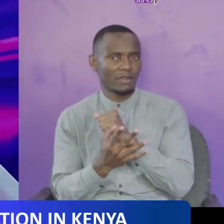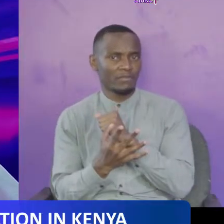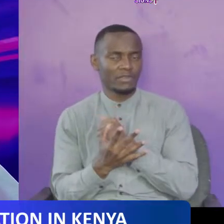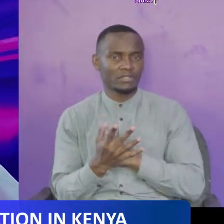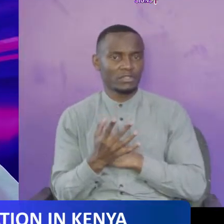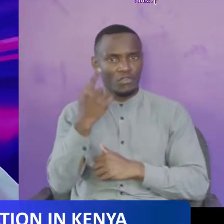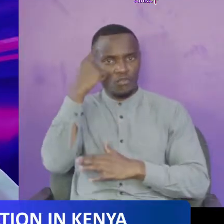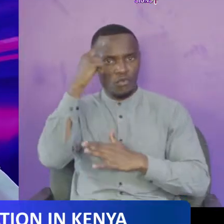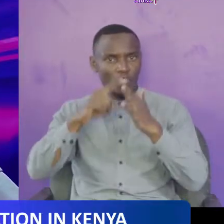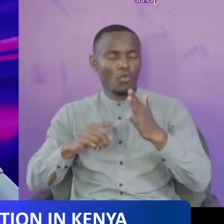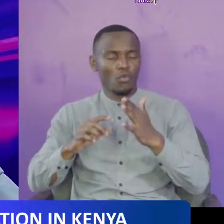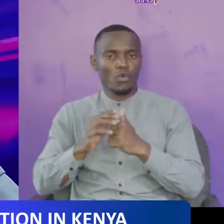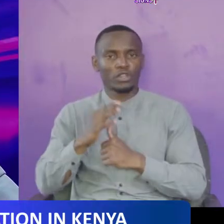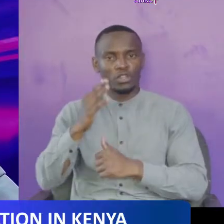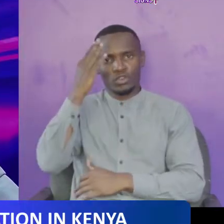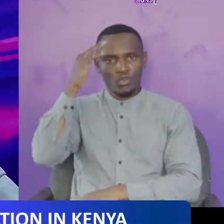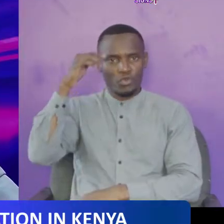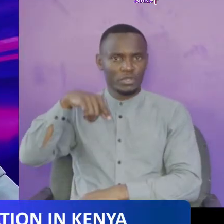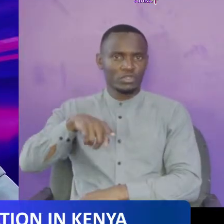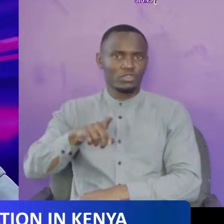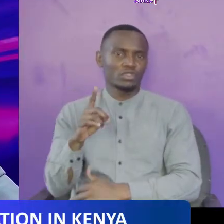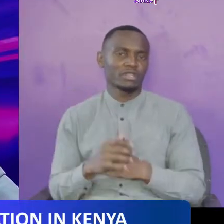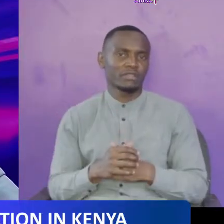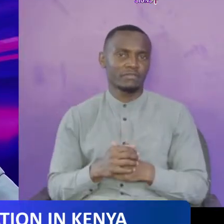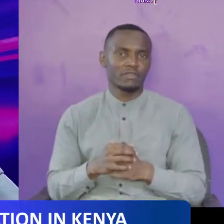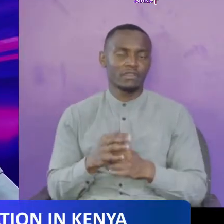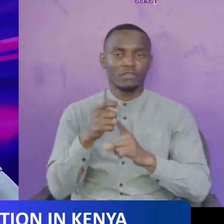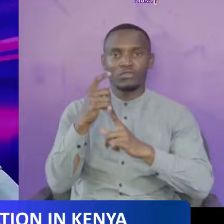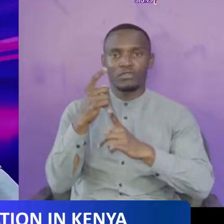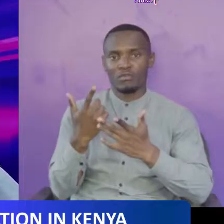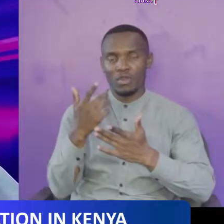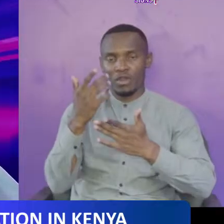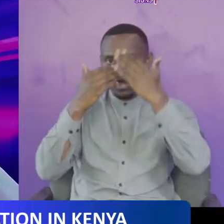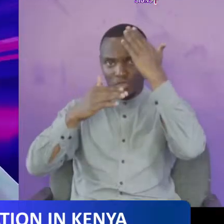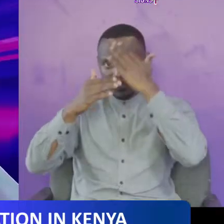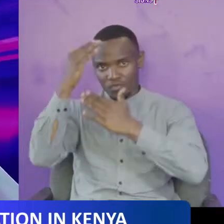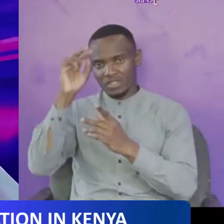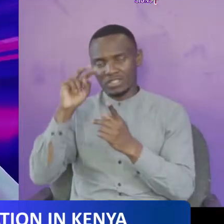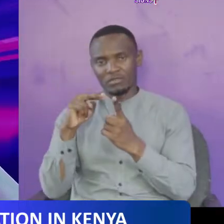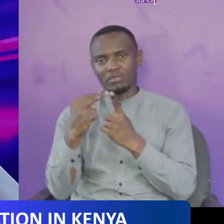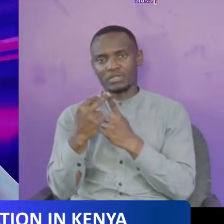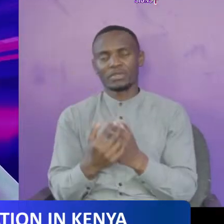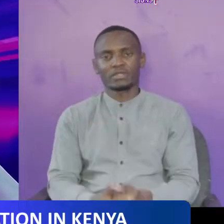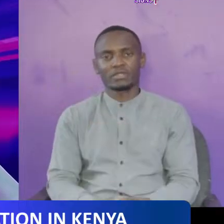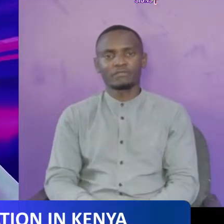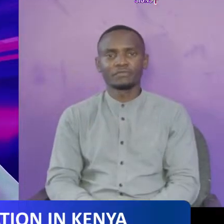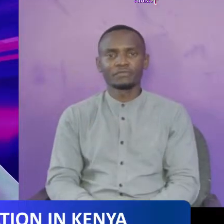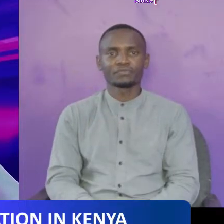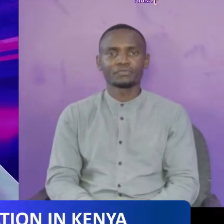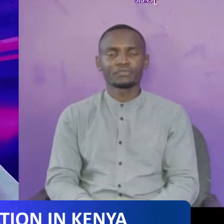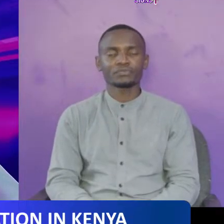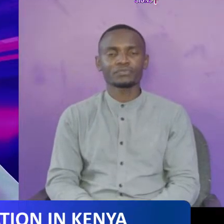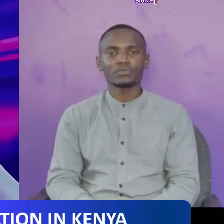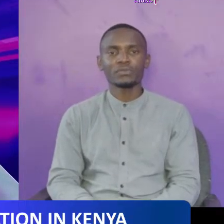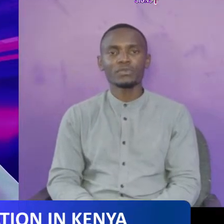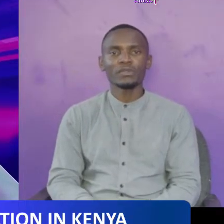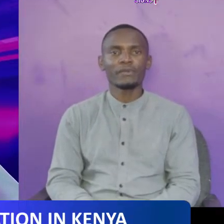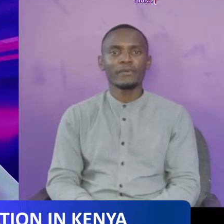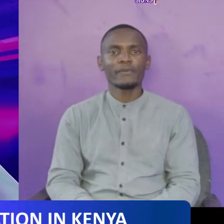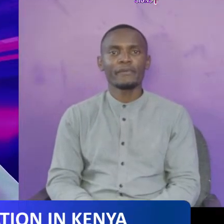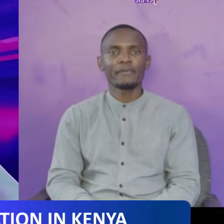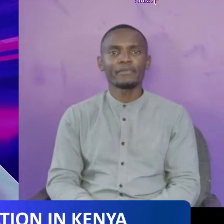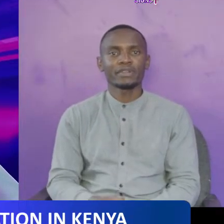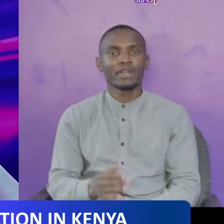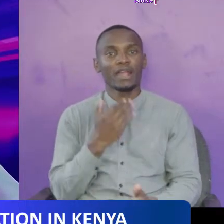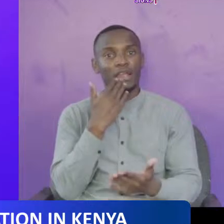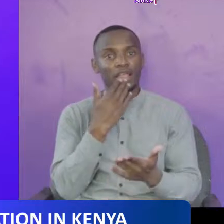our purpose, even from a learning or a tertiary institution point of view? Okay, thank you so much for that